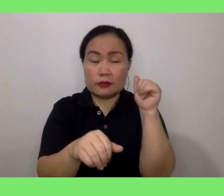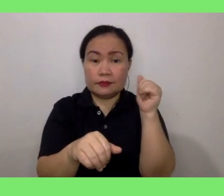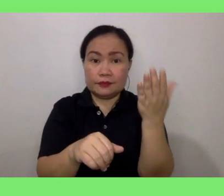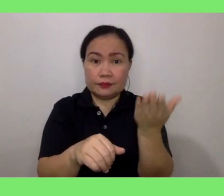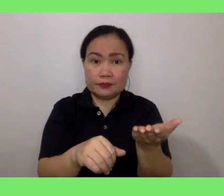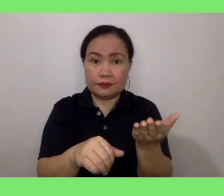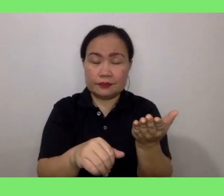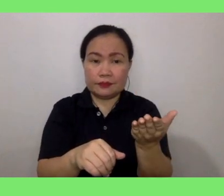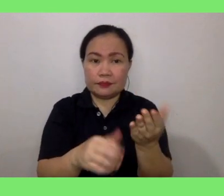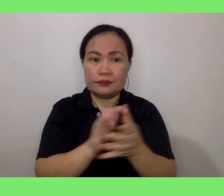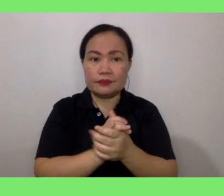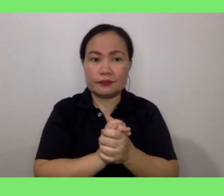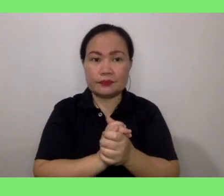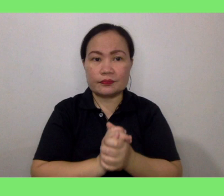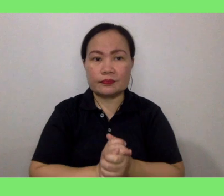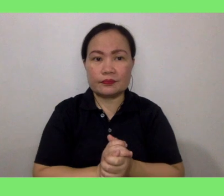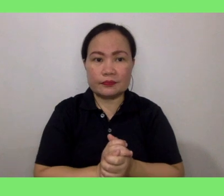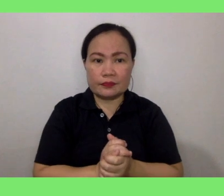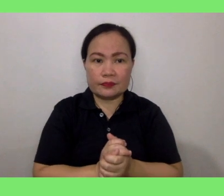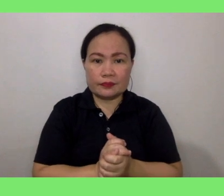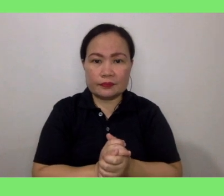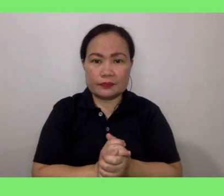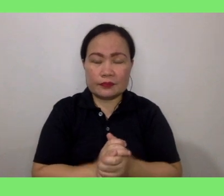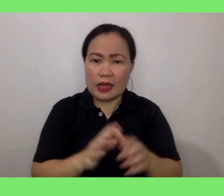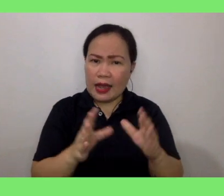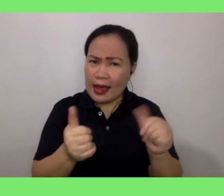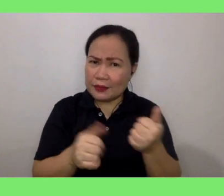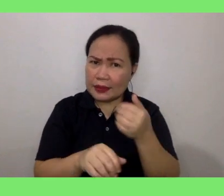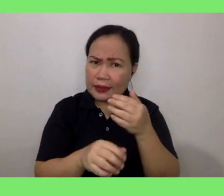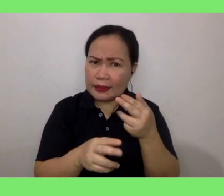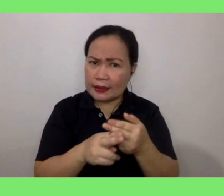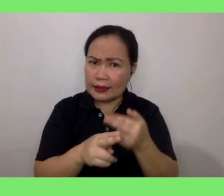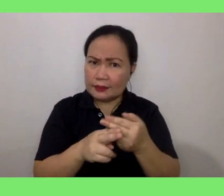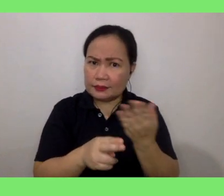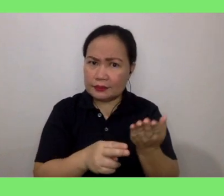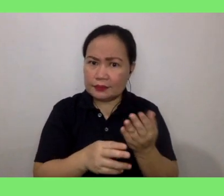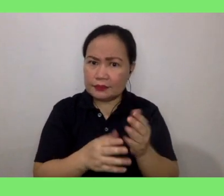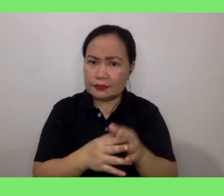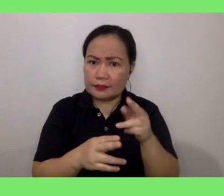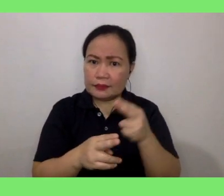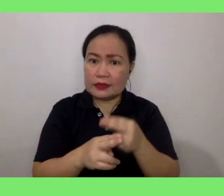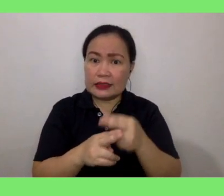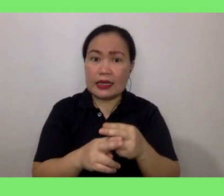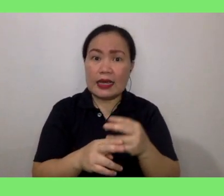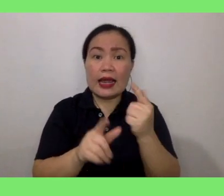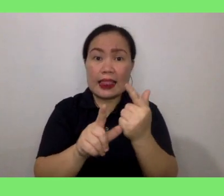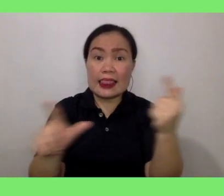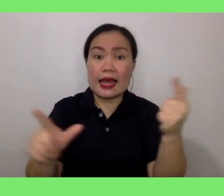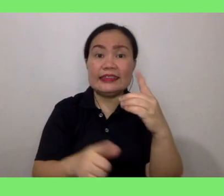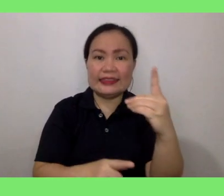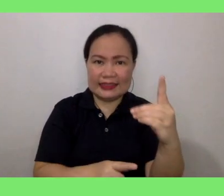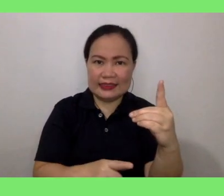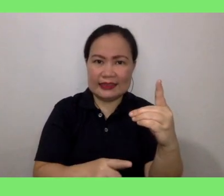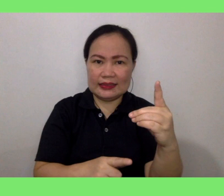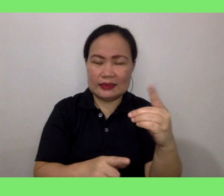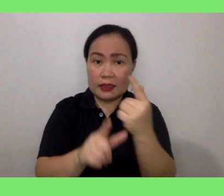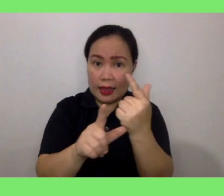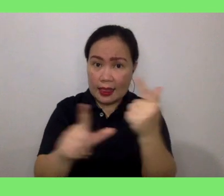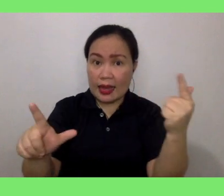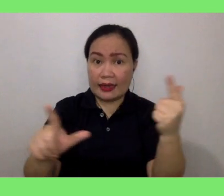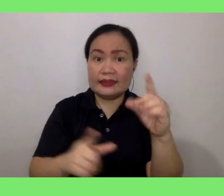this figure, how do we name it? We will name it as line